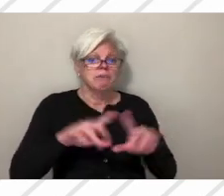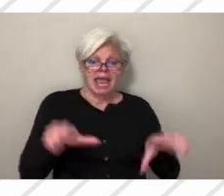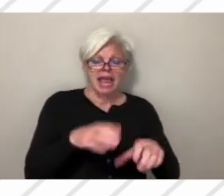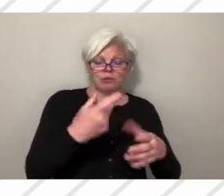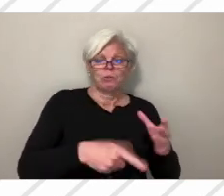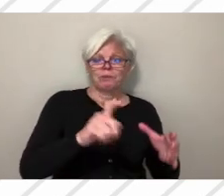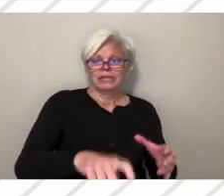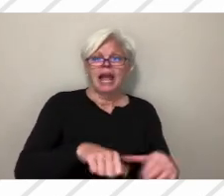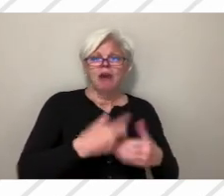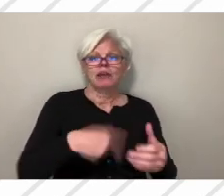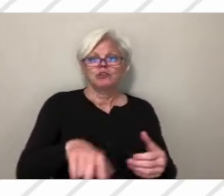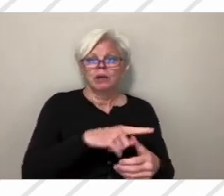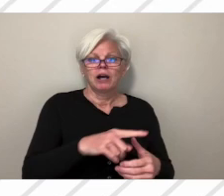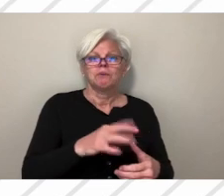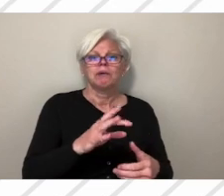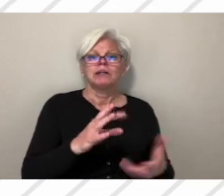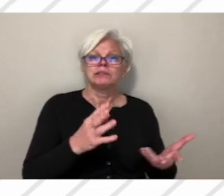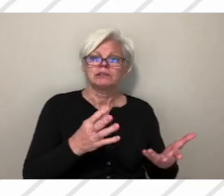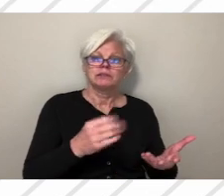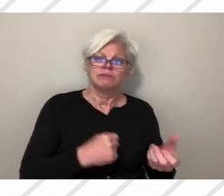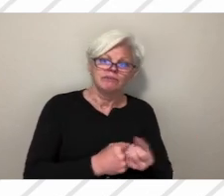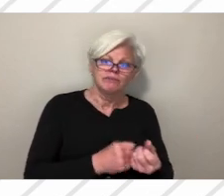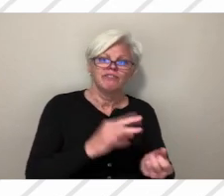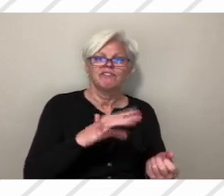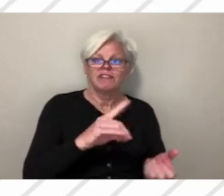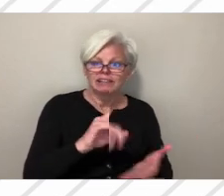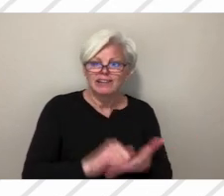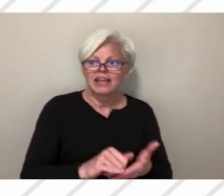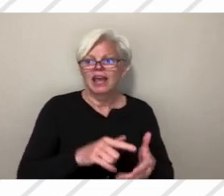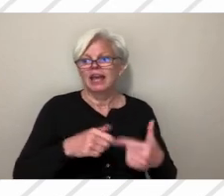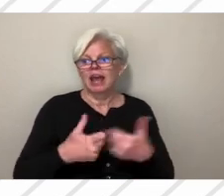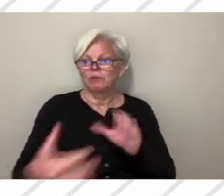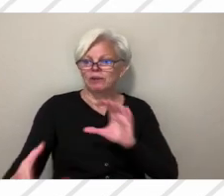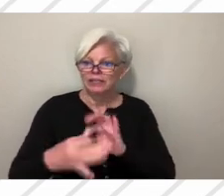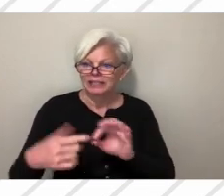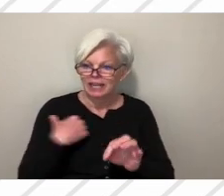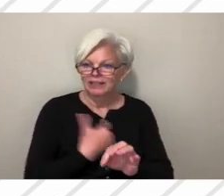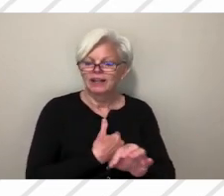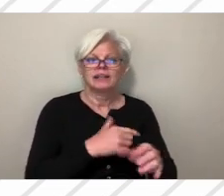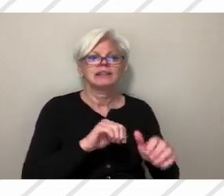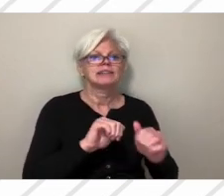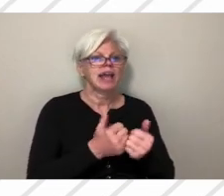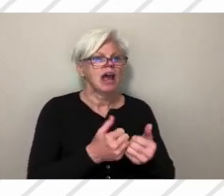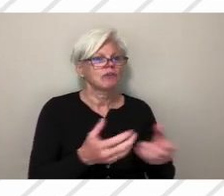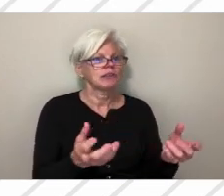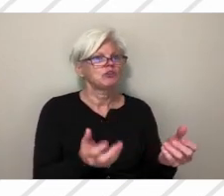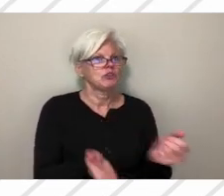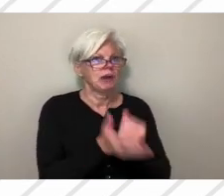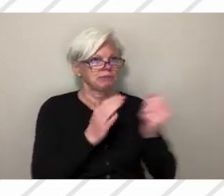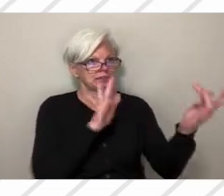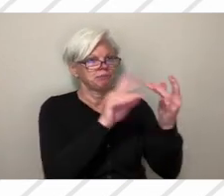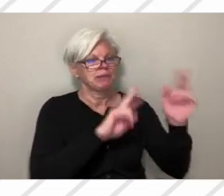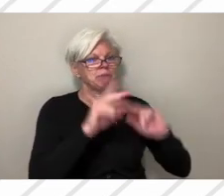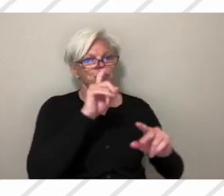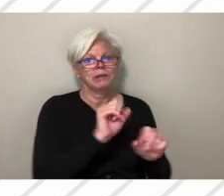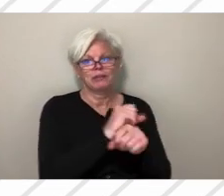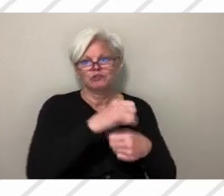us fund it? How can you connect us? How can you put us in touch with the people that are going to create this? So thank you all for listening.